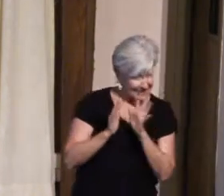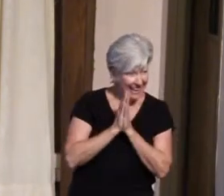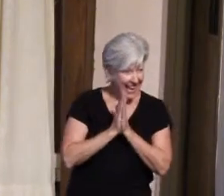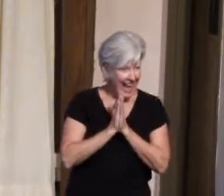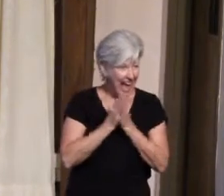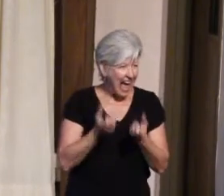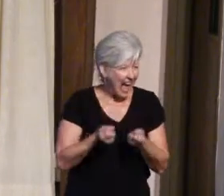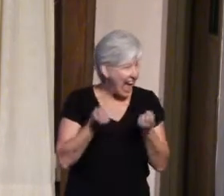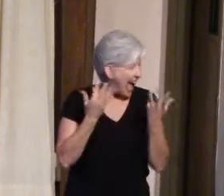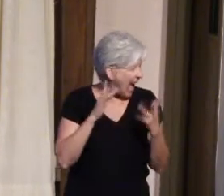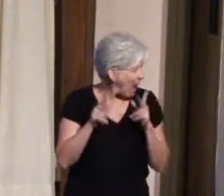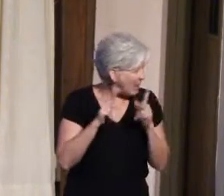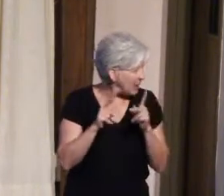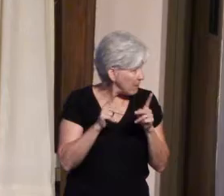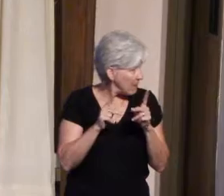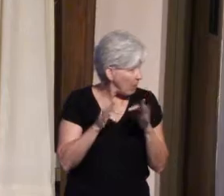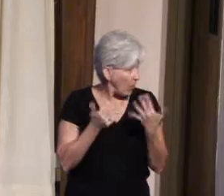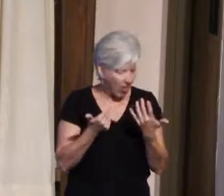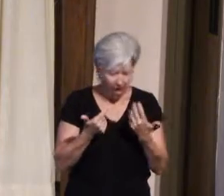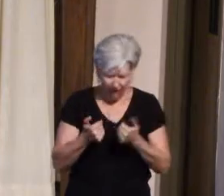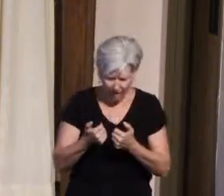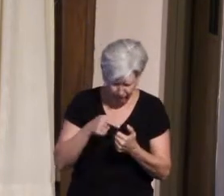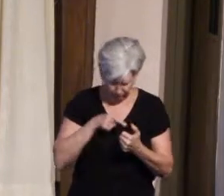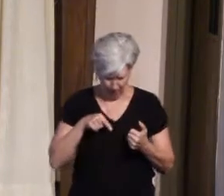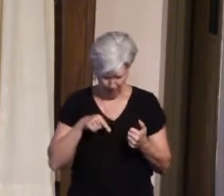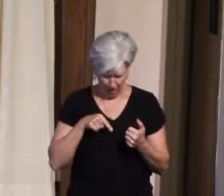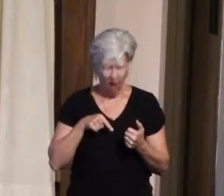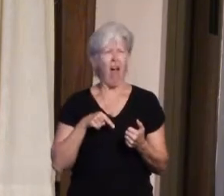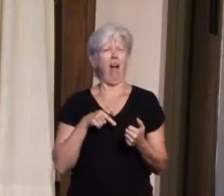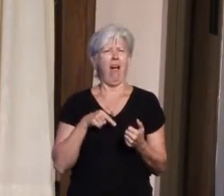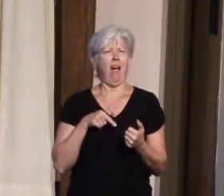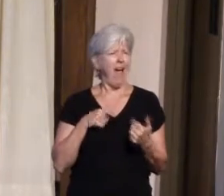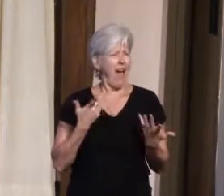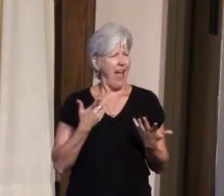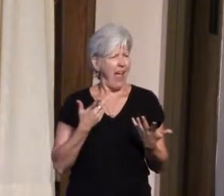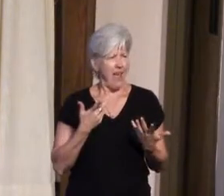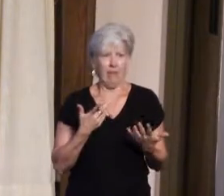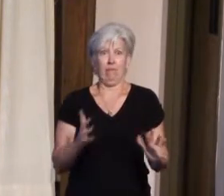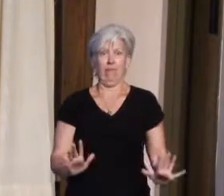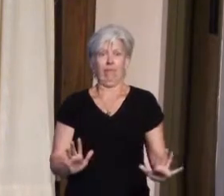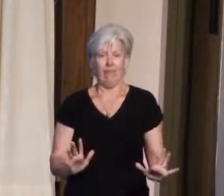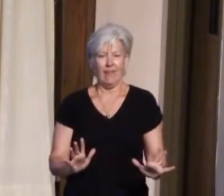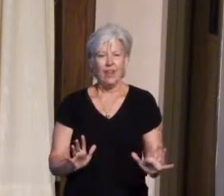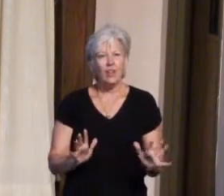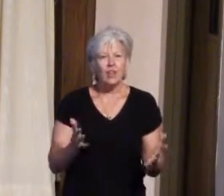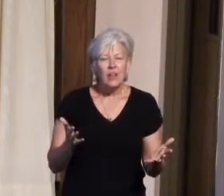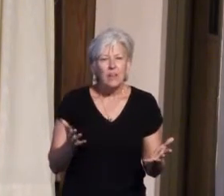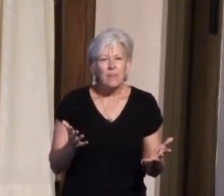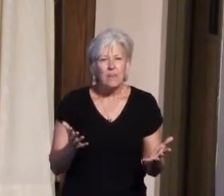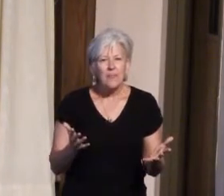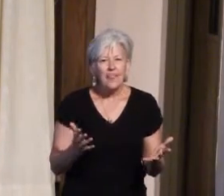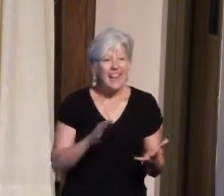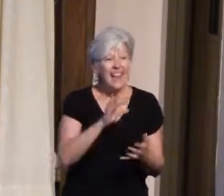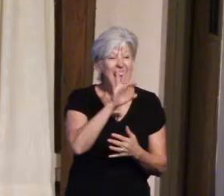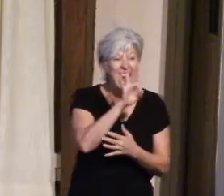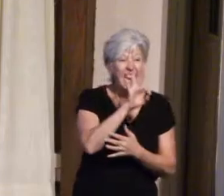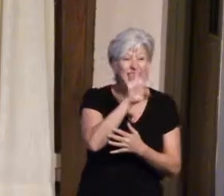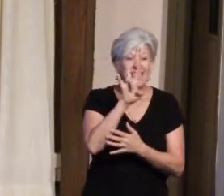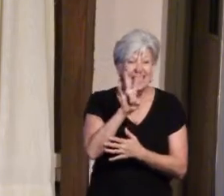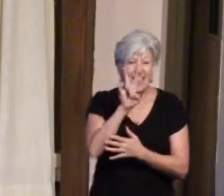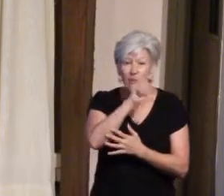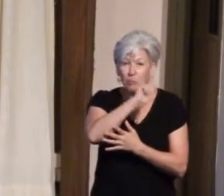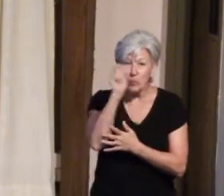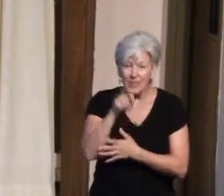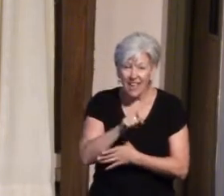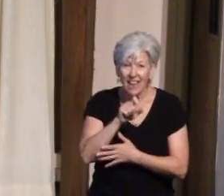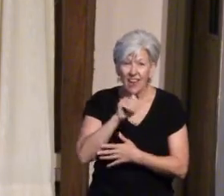overreacted, underreacted to a Facebook post or text message? 97% of communication is nonverbal.